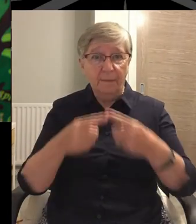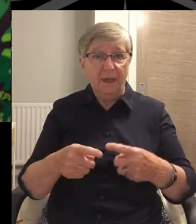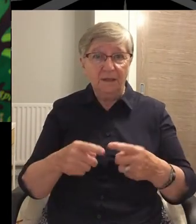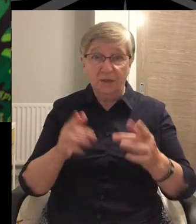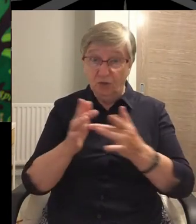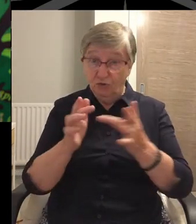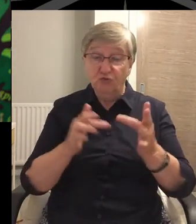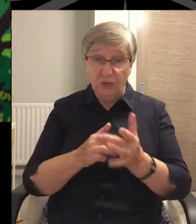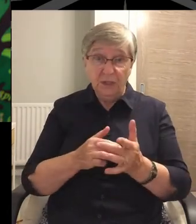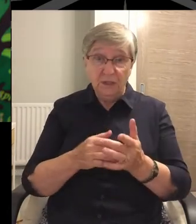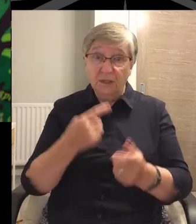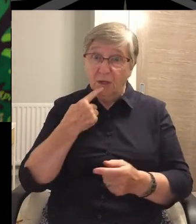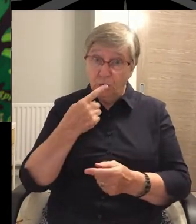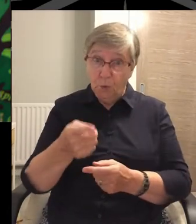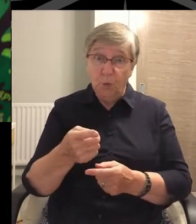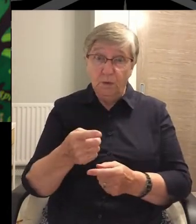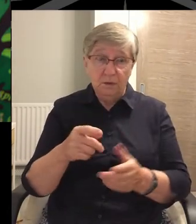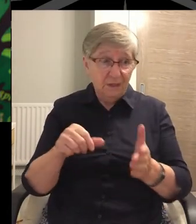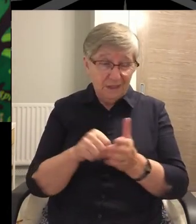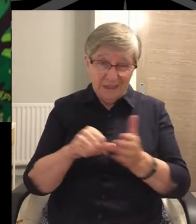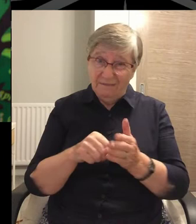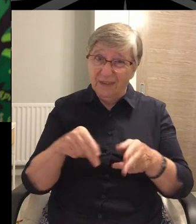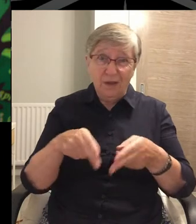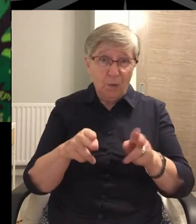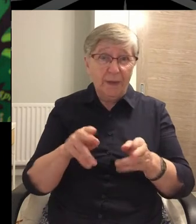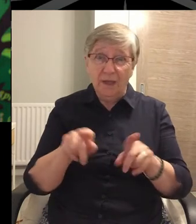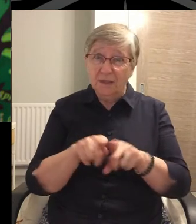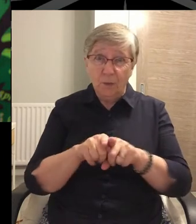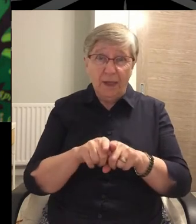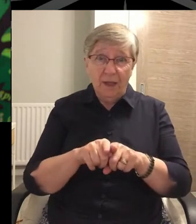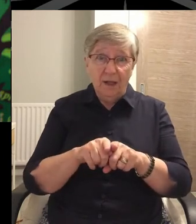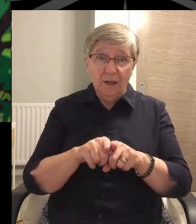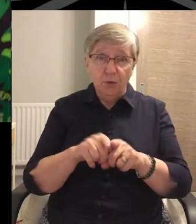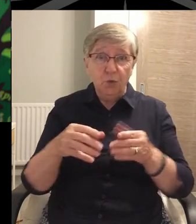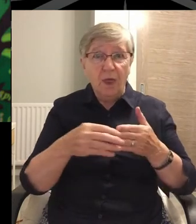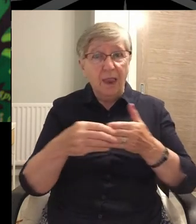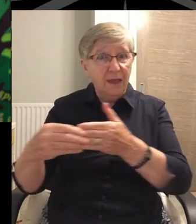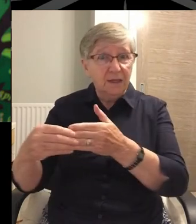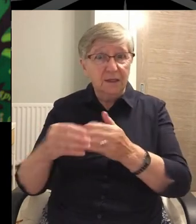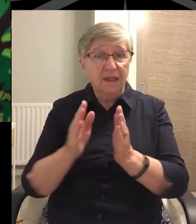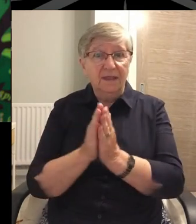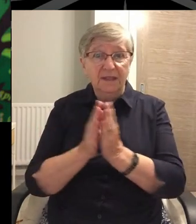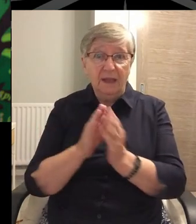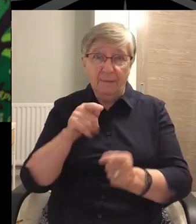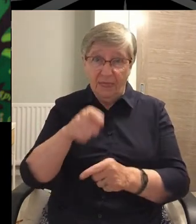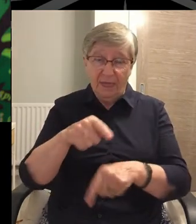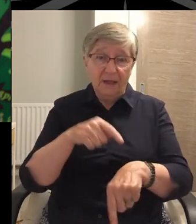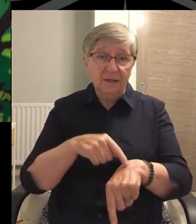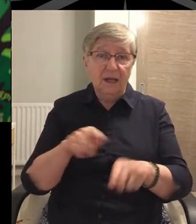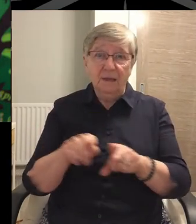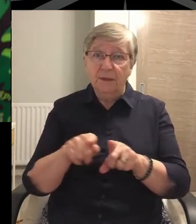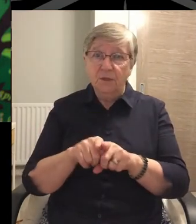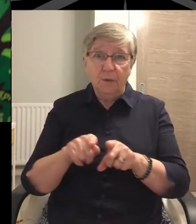That was a message that Jesus had a hard time getting across to the religious folk of his day.